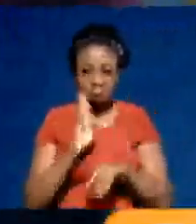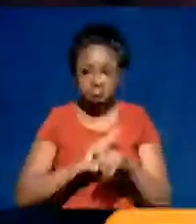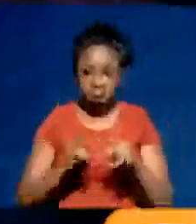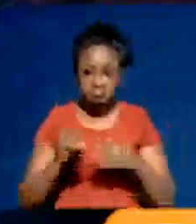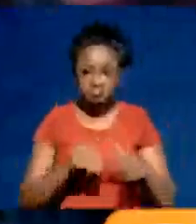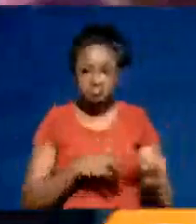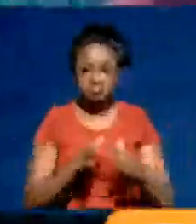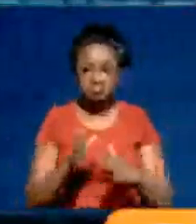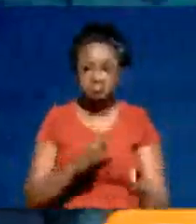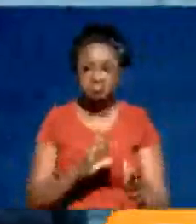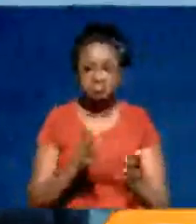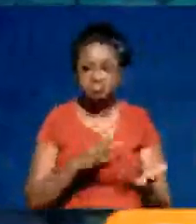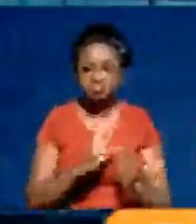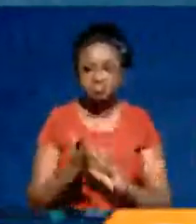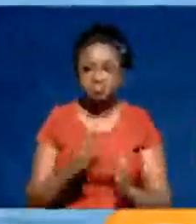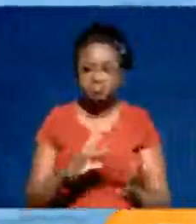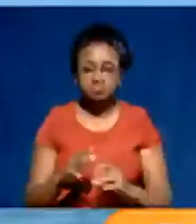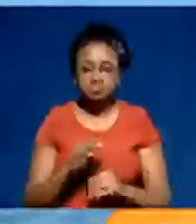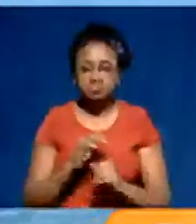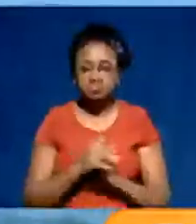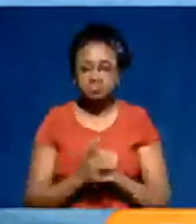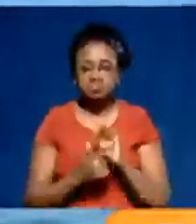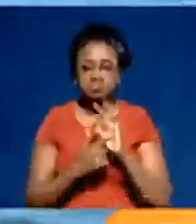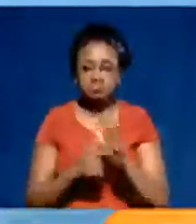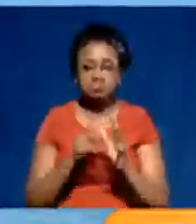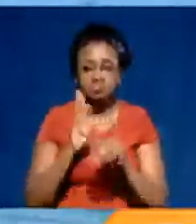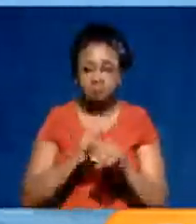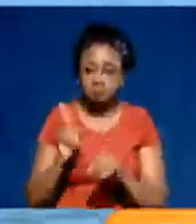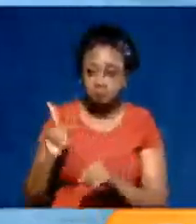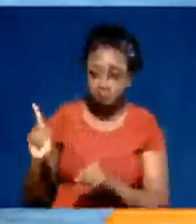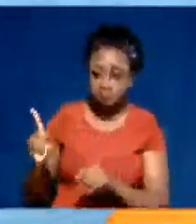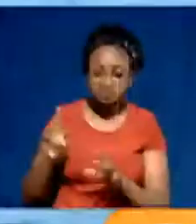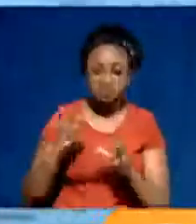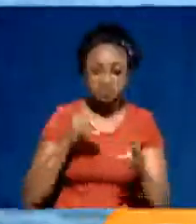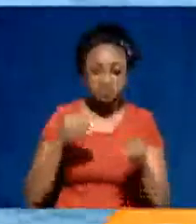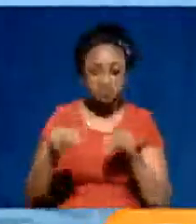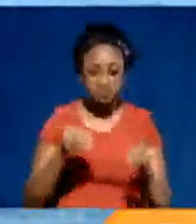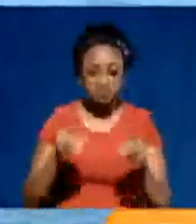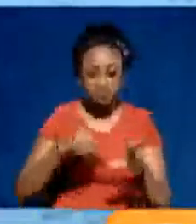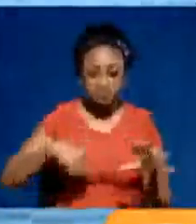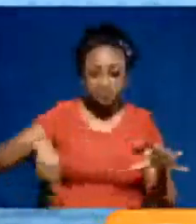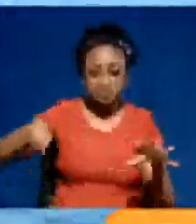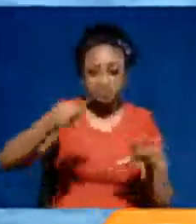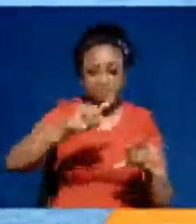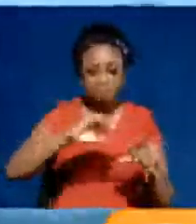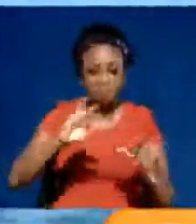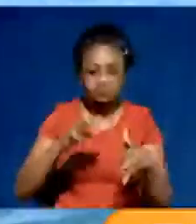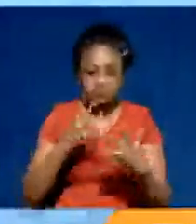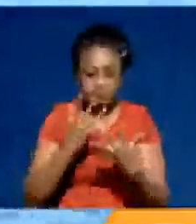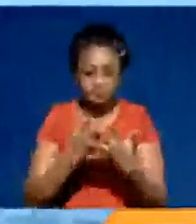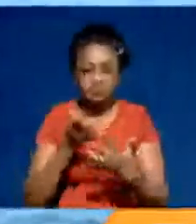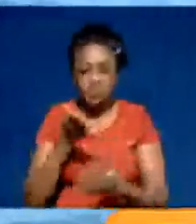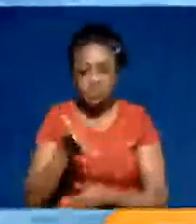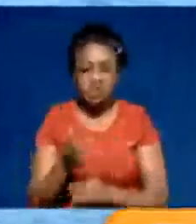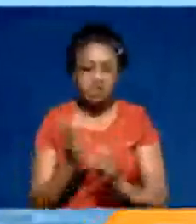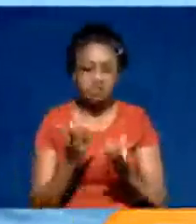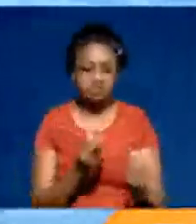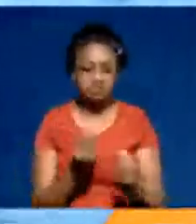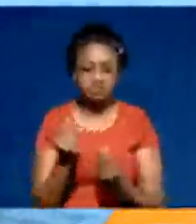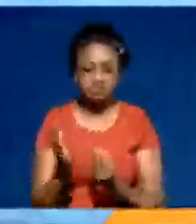fish production, such as the use of plastic cages, hold the key to addressing the gap in demand and